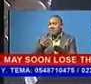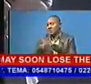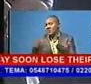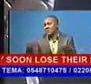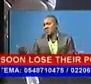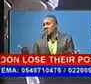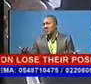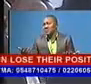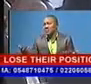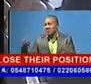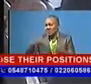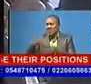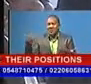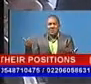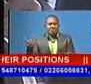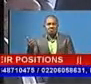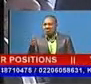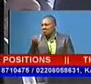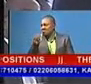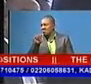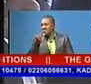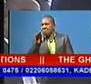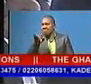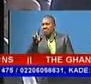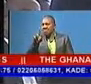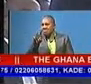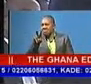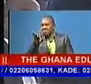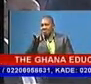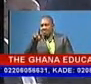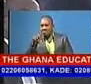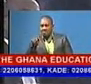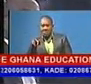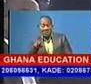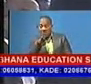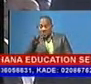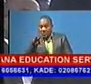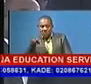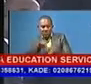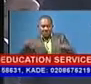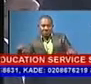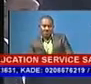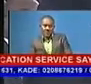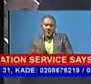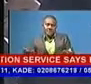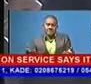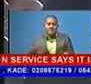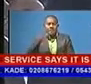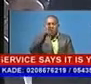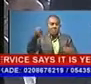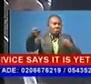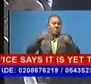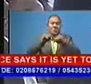matters that were contained in affidavits before this court in relation to the 22 polling stations. And your lordship's opinion was very